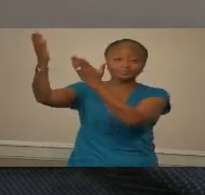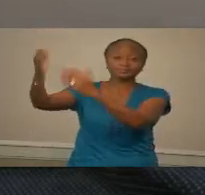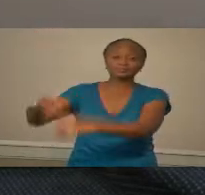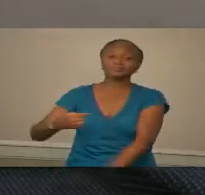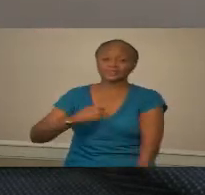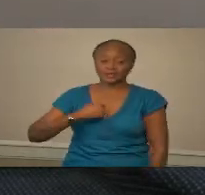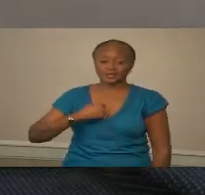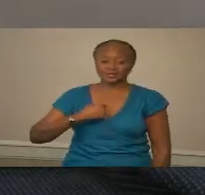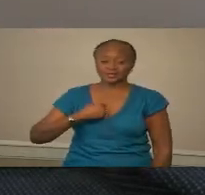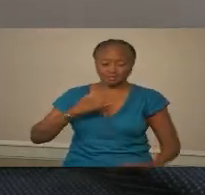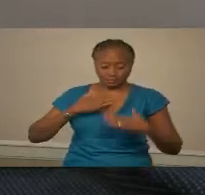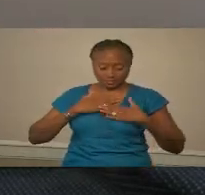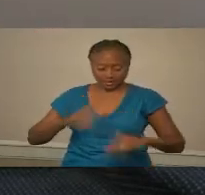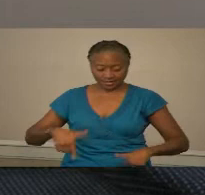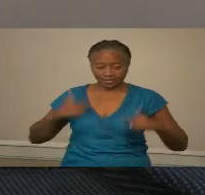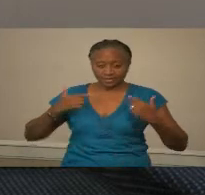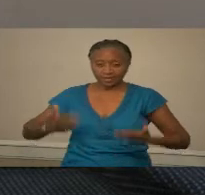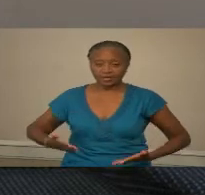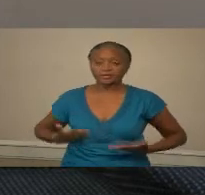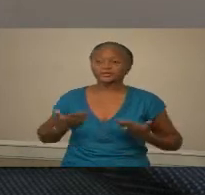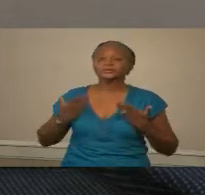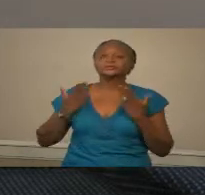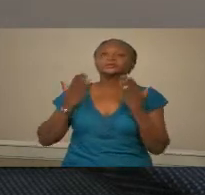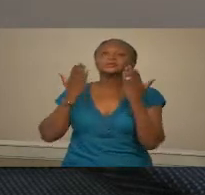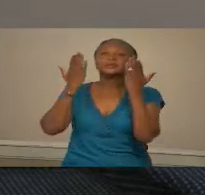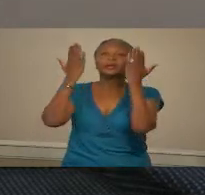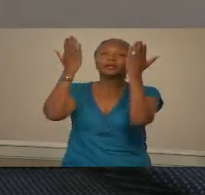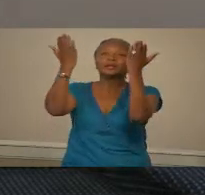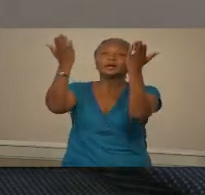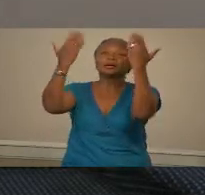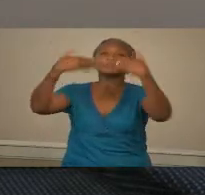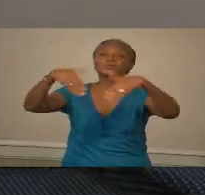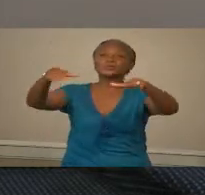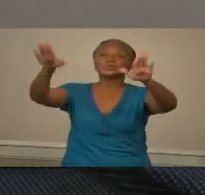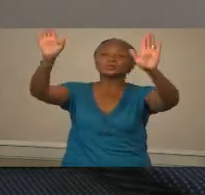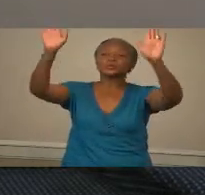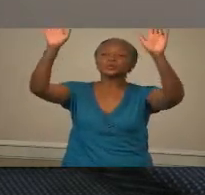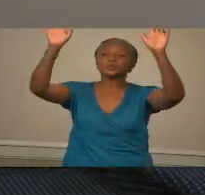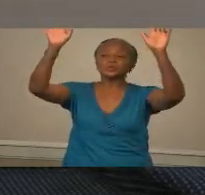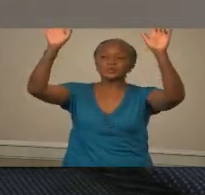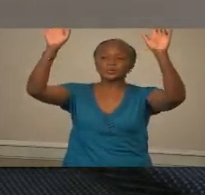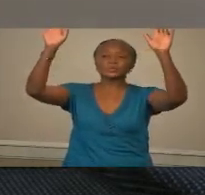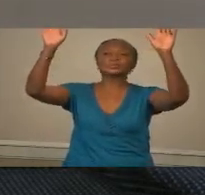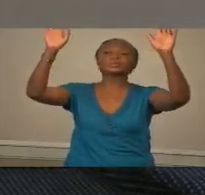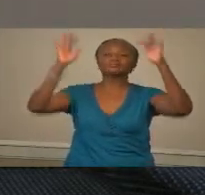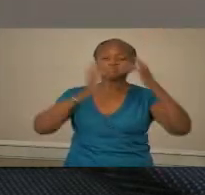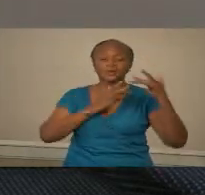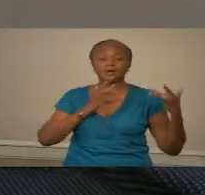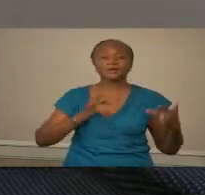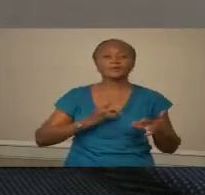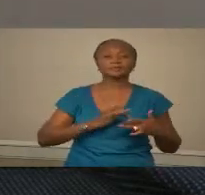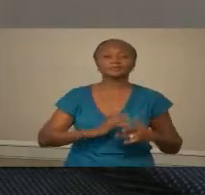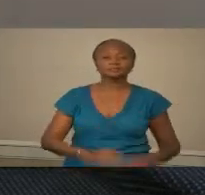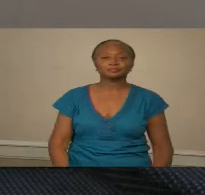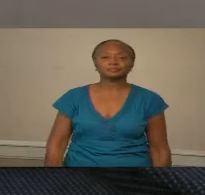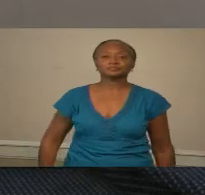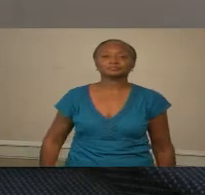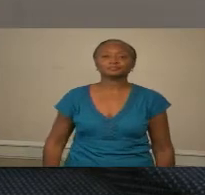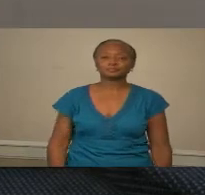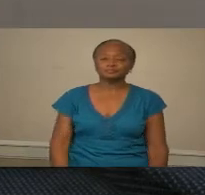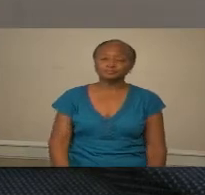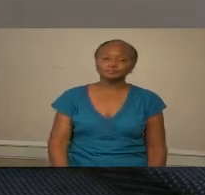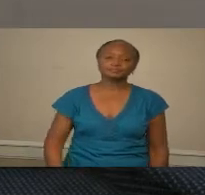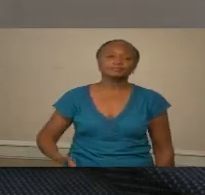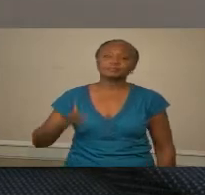I present my heart to you. We're gonna sing it again.